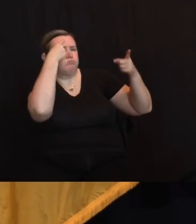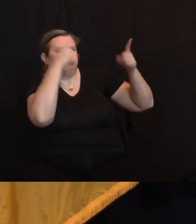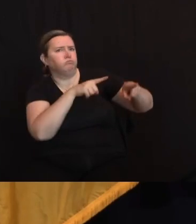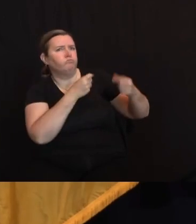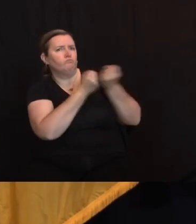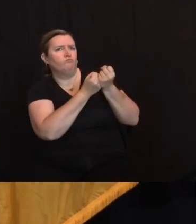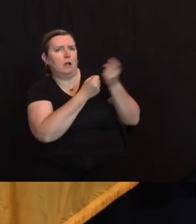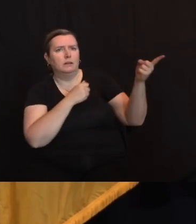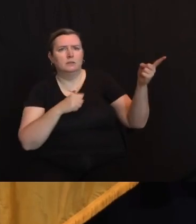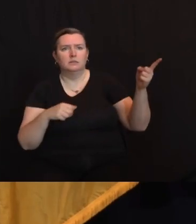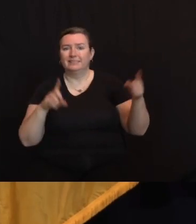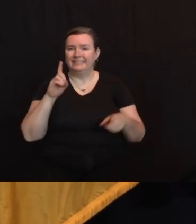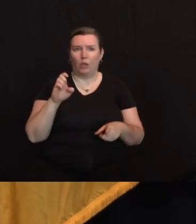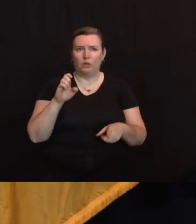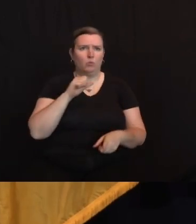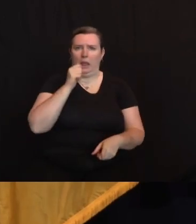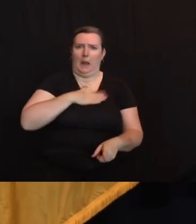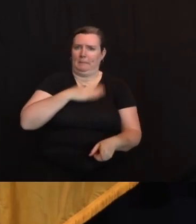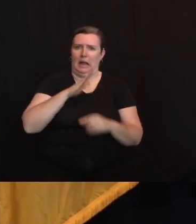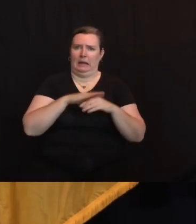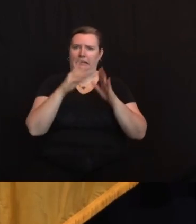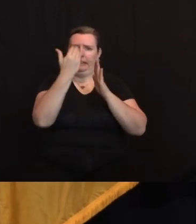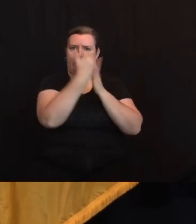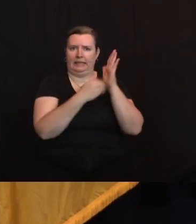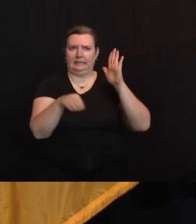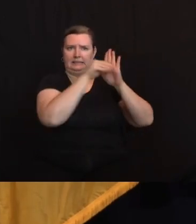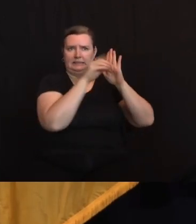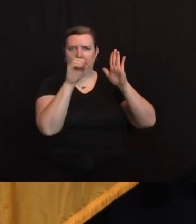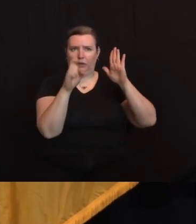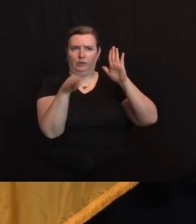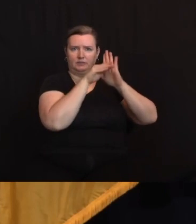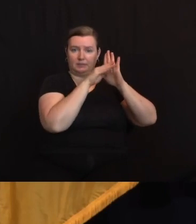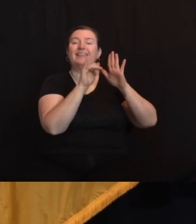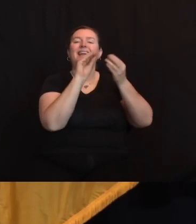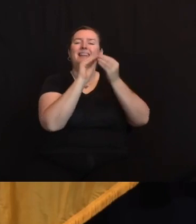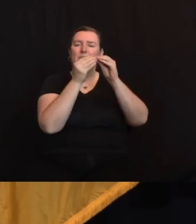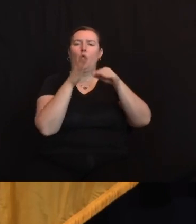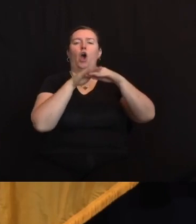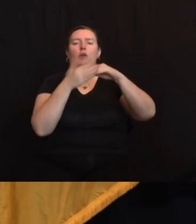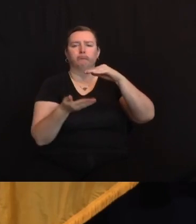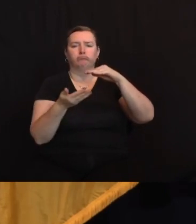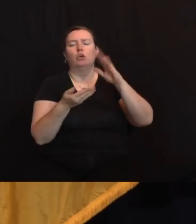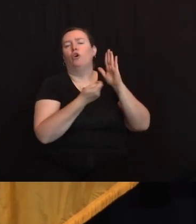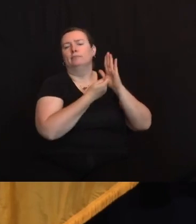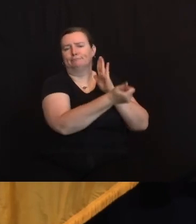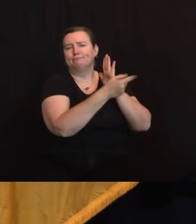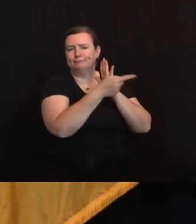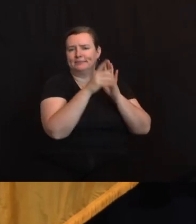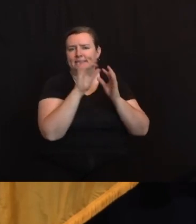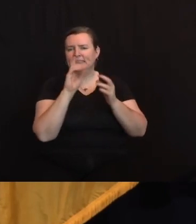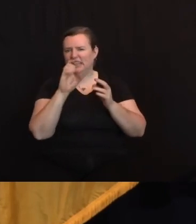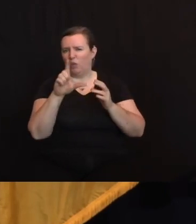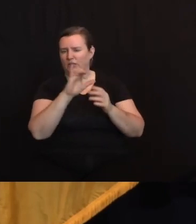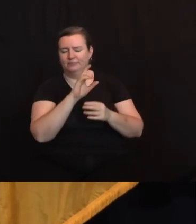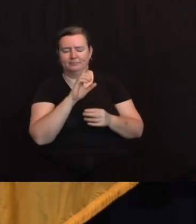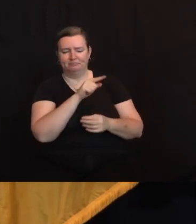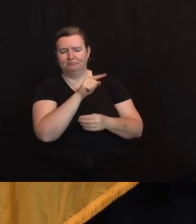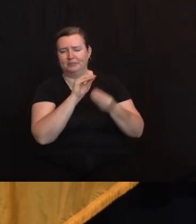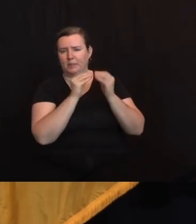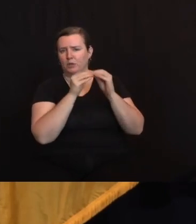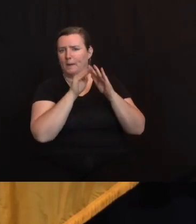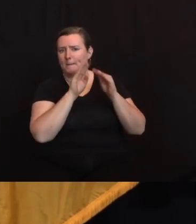it. We didn't do anything about that, but their numbers came down. And frankly, the fact of the matter is, again,